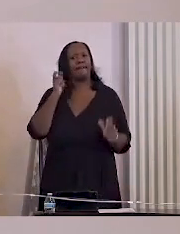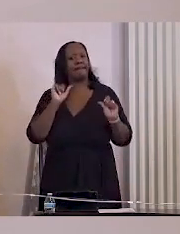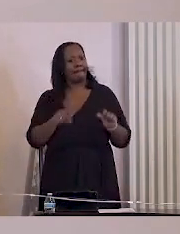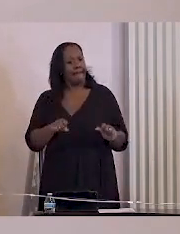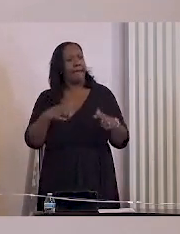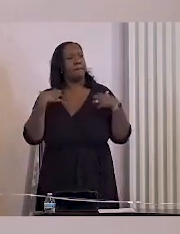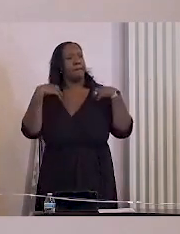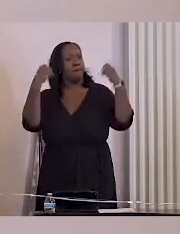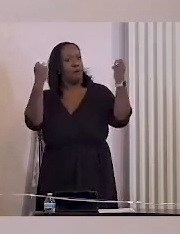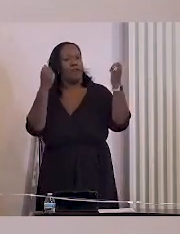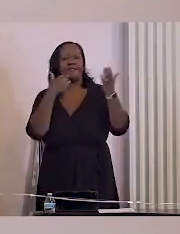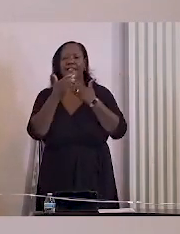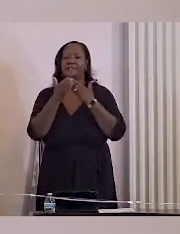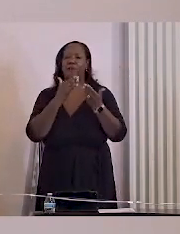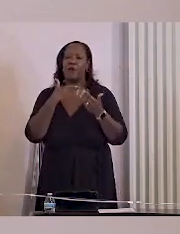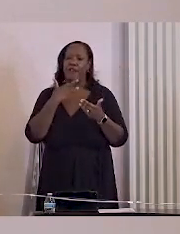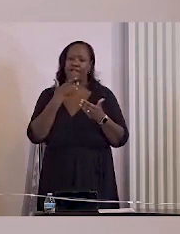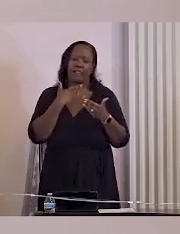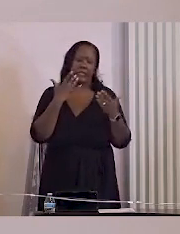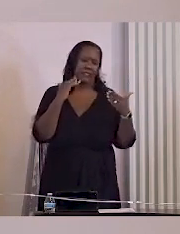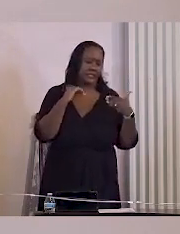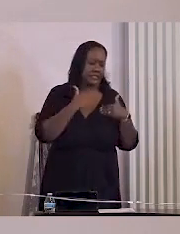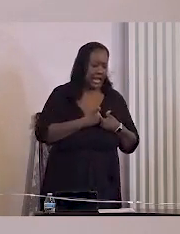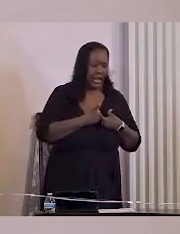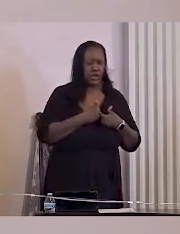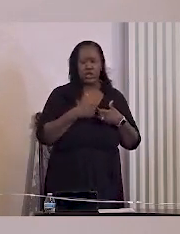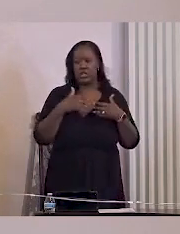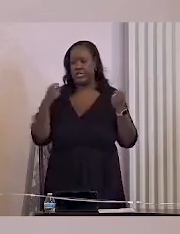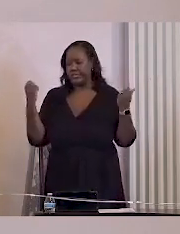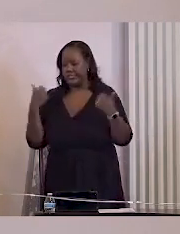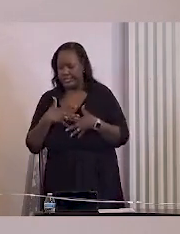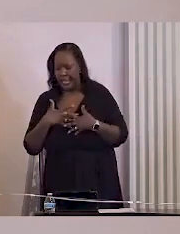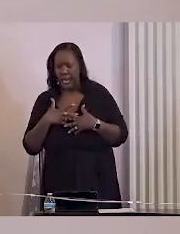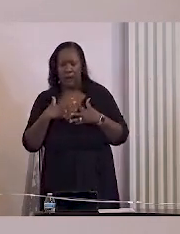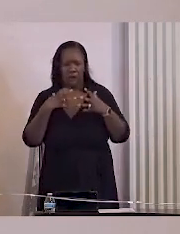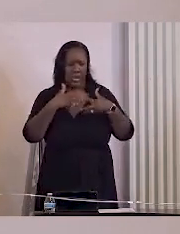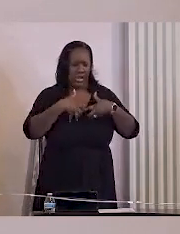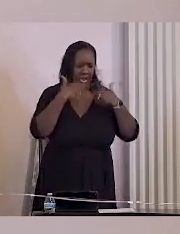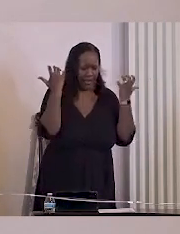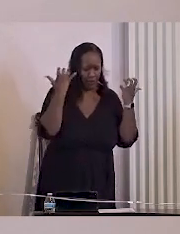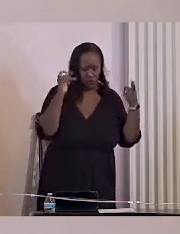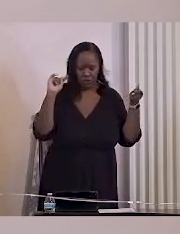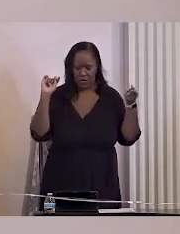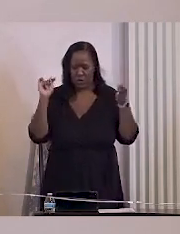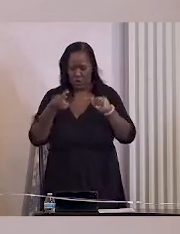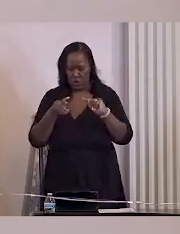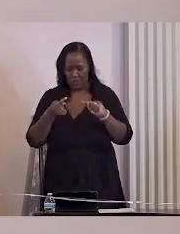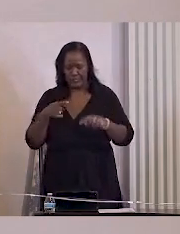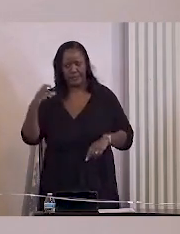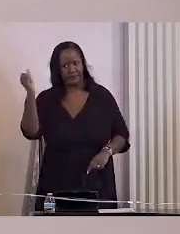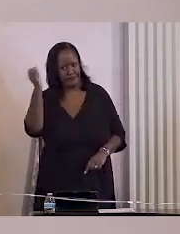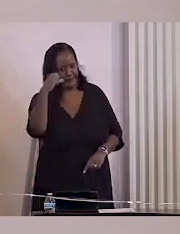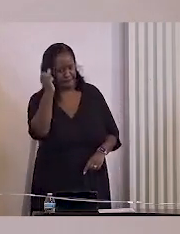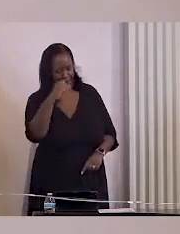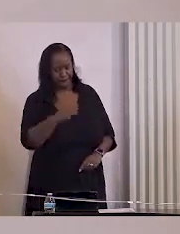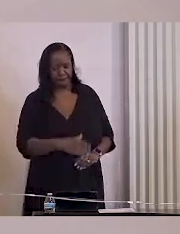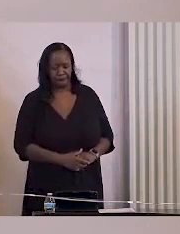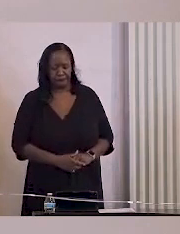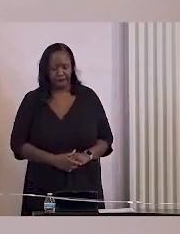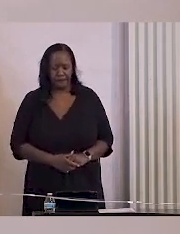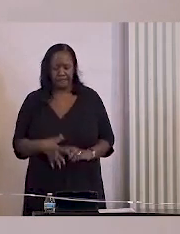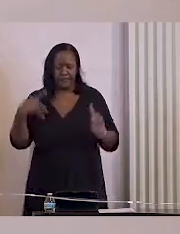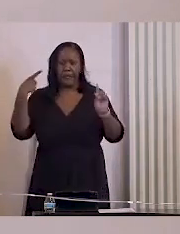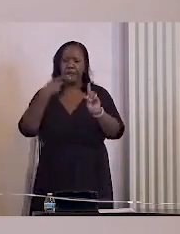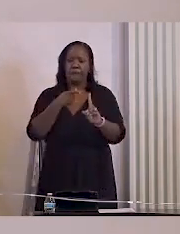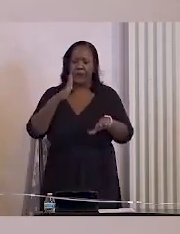I am feeling tired and scared and angry and hurt. The juxtaposition of this